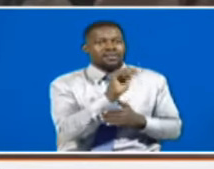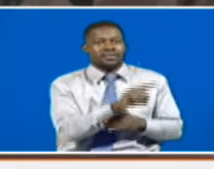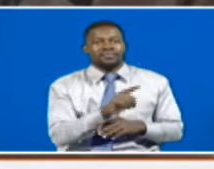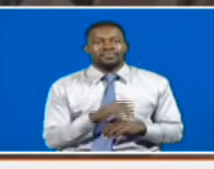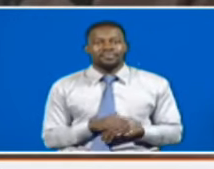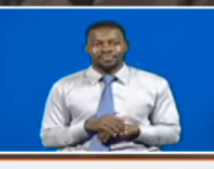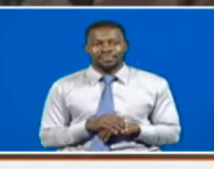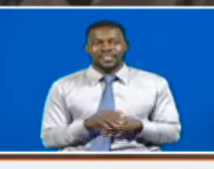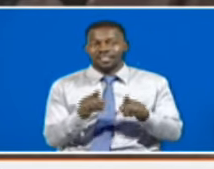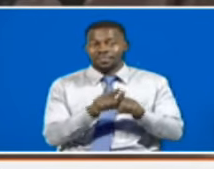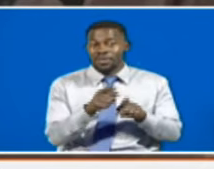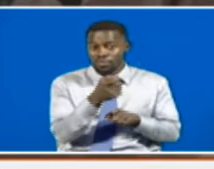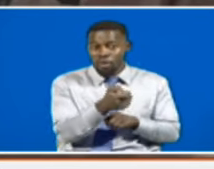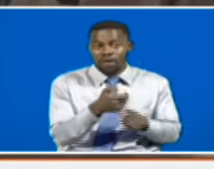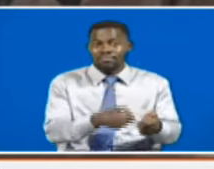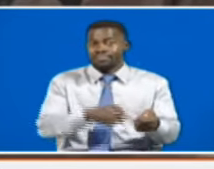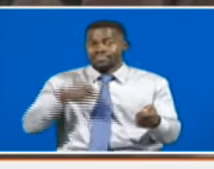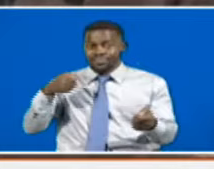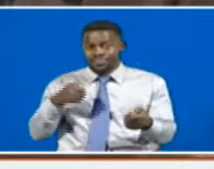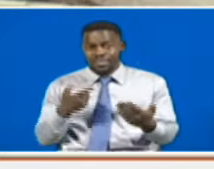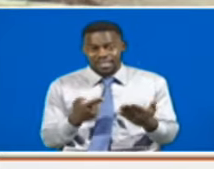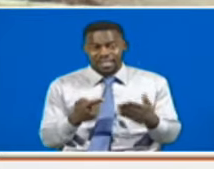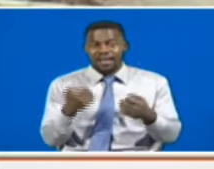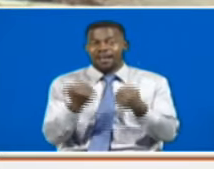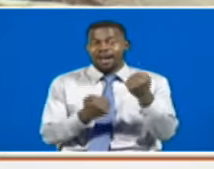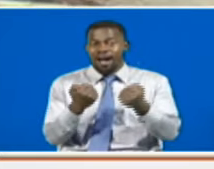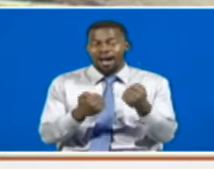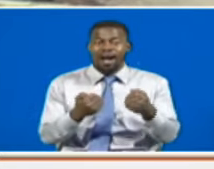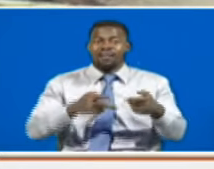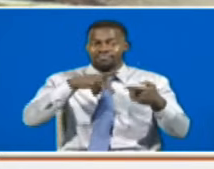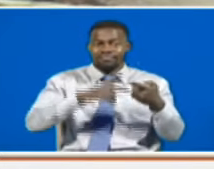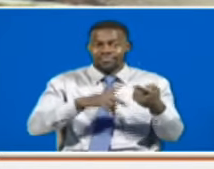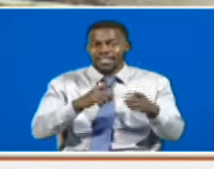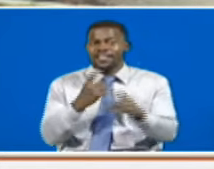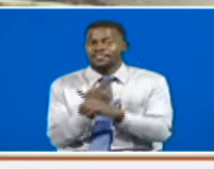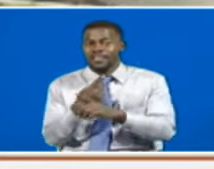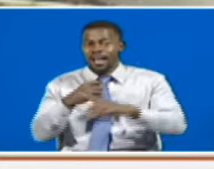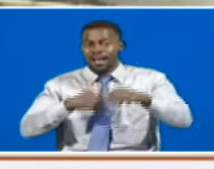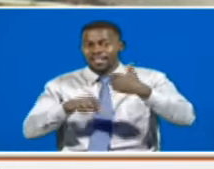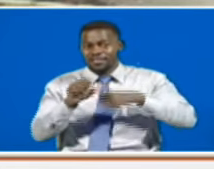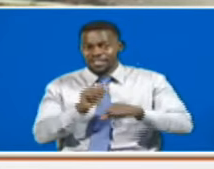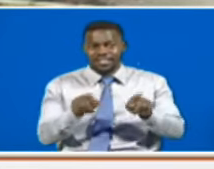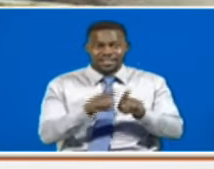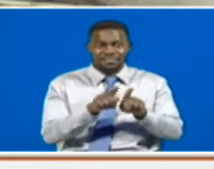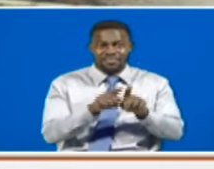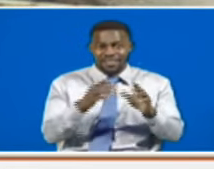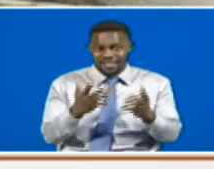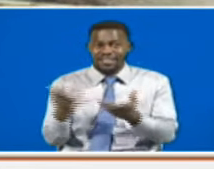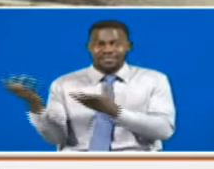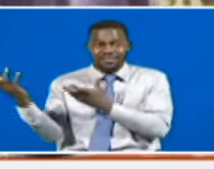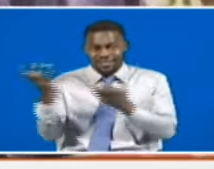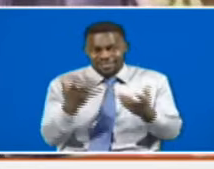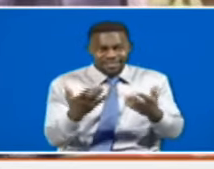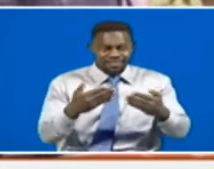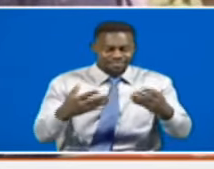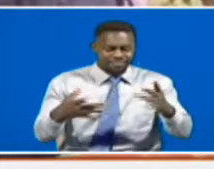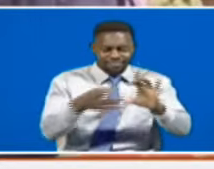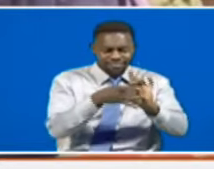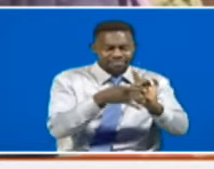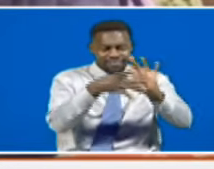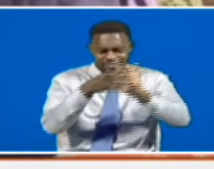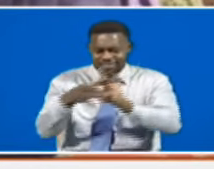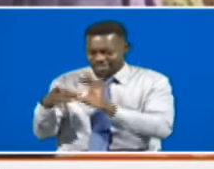Small generators, vehicle repairs and maintenance, industrial activities and shipping operations are some of the sources of used